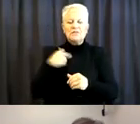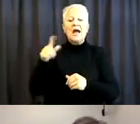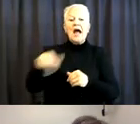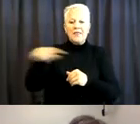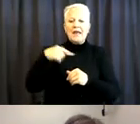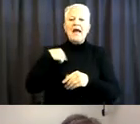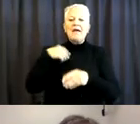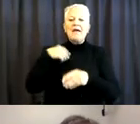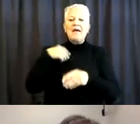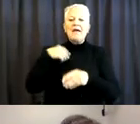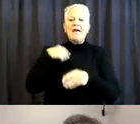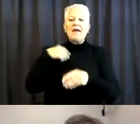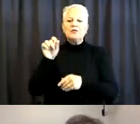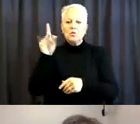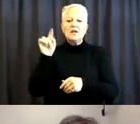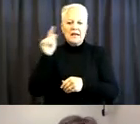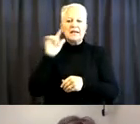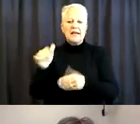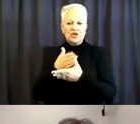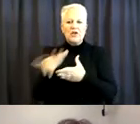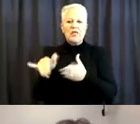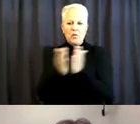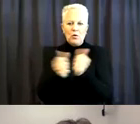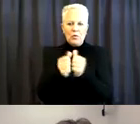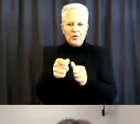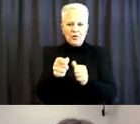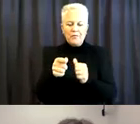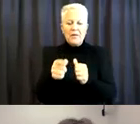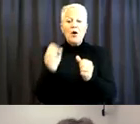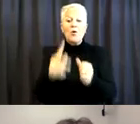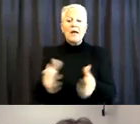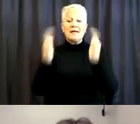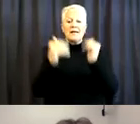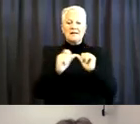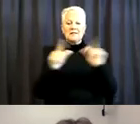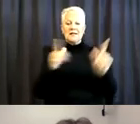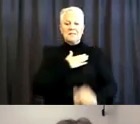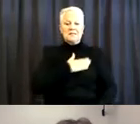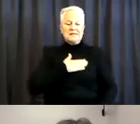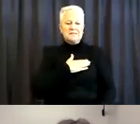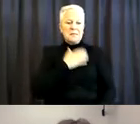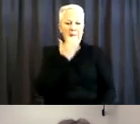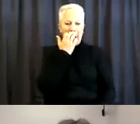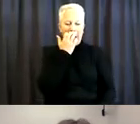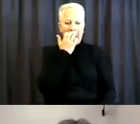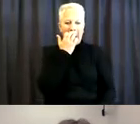in their toolkit available to share with you. Okay, next slide, please.